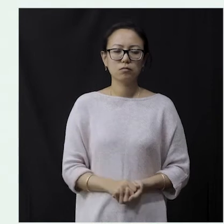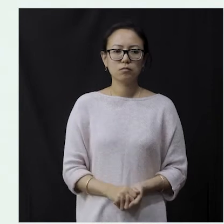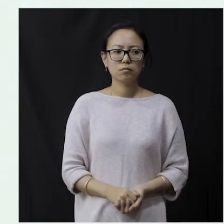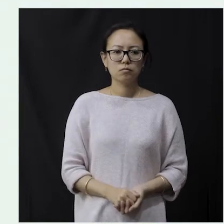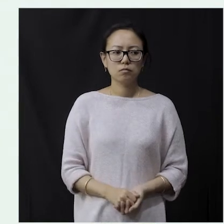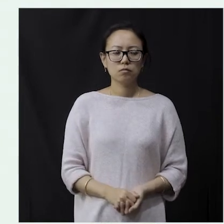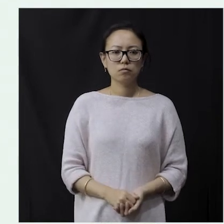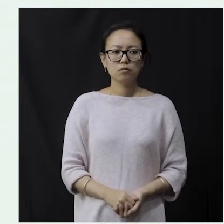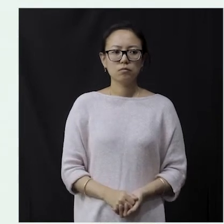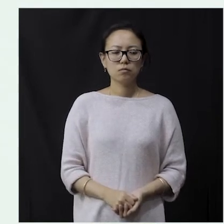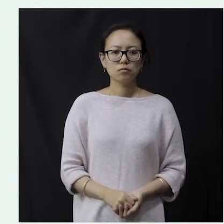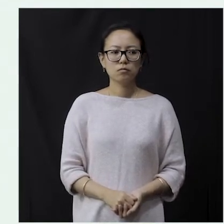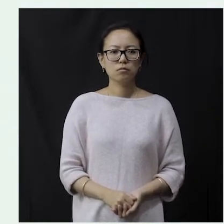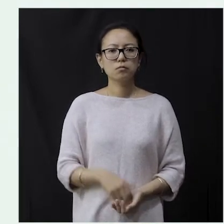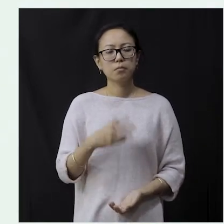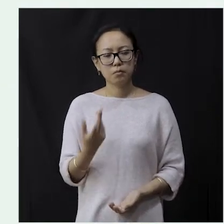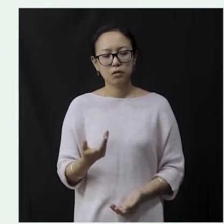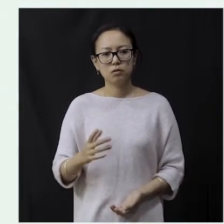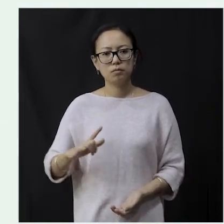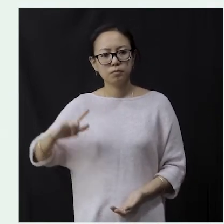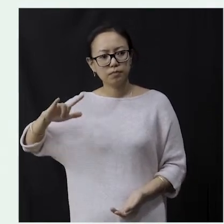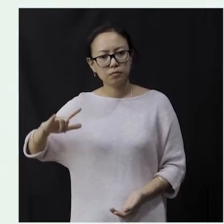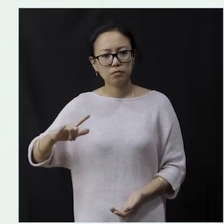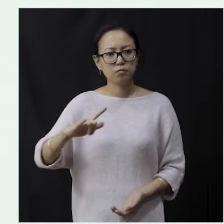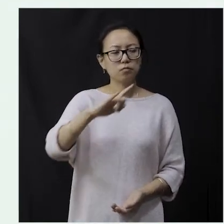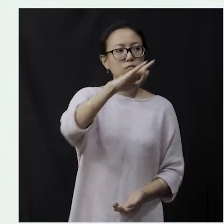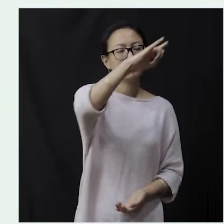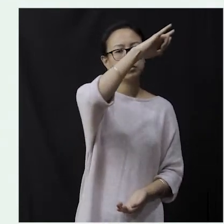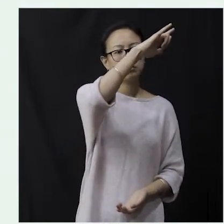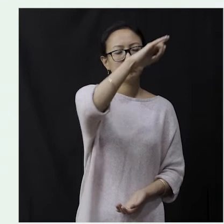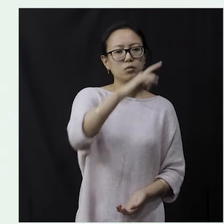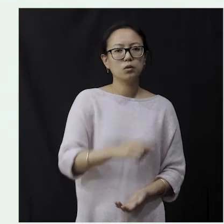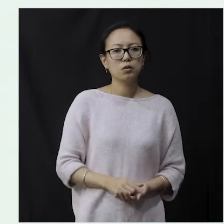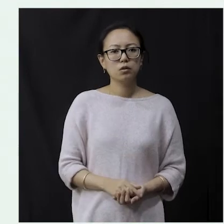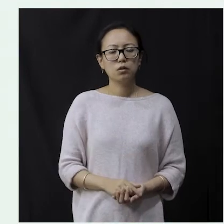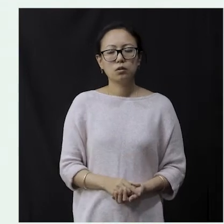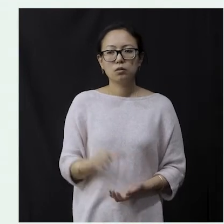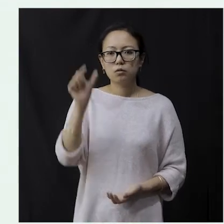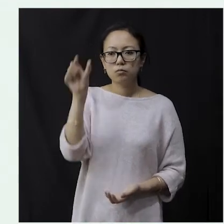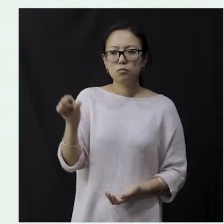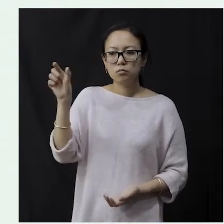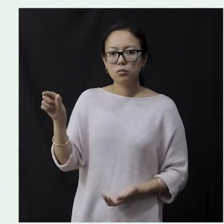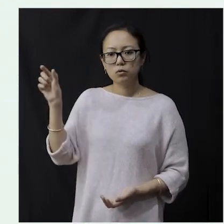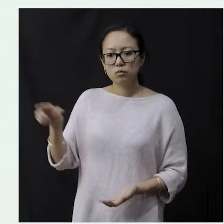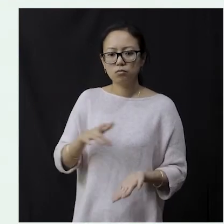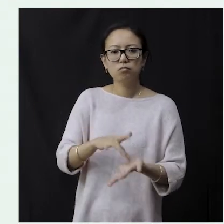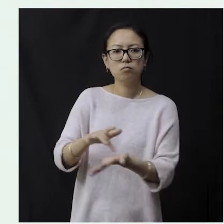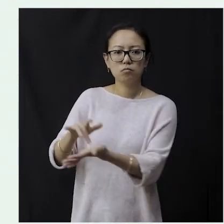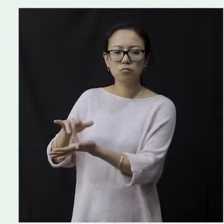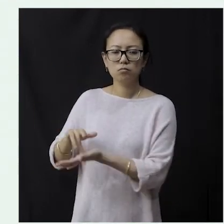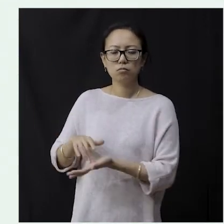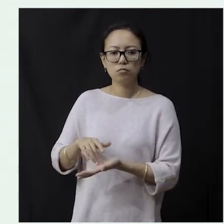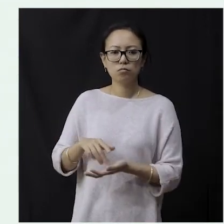natural calamities. However, this aeroplane, okay, this is mostly used for